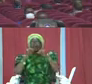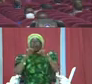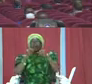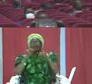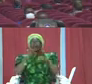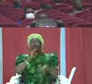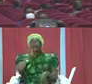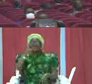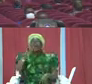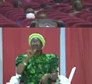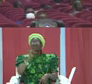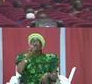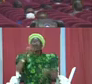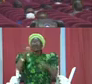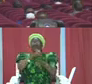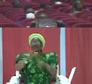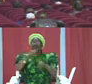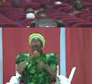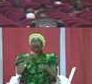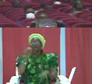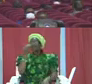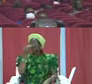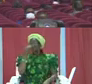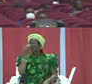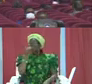is not an ordinary meal.